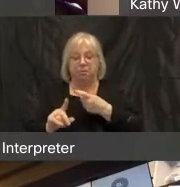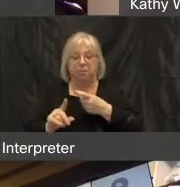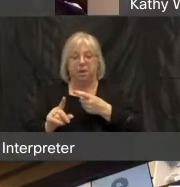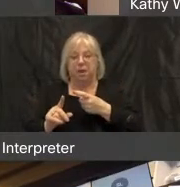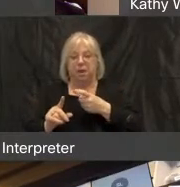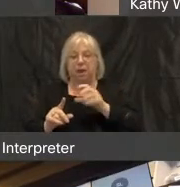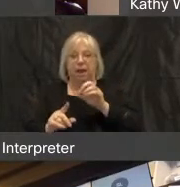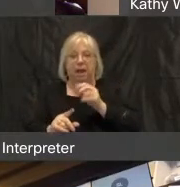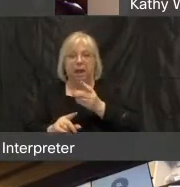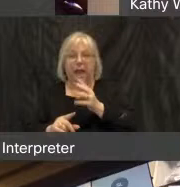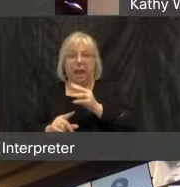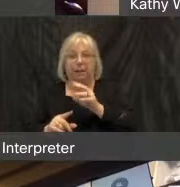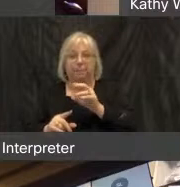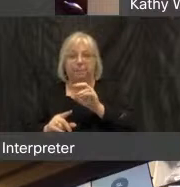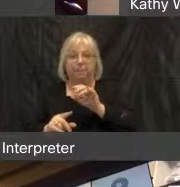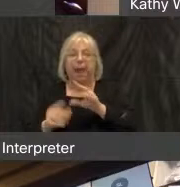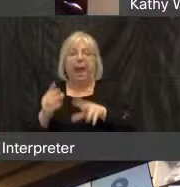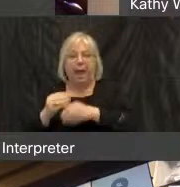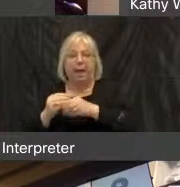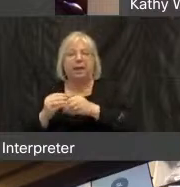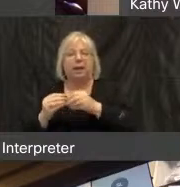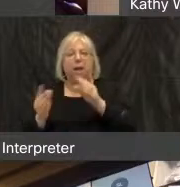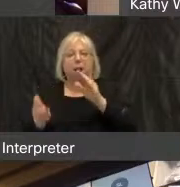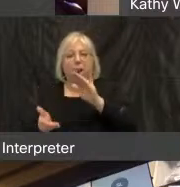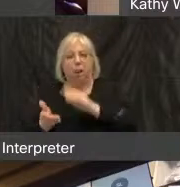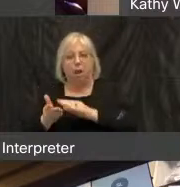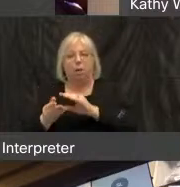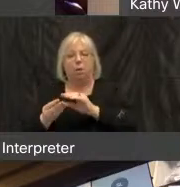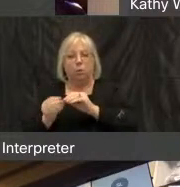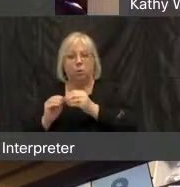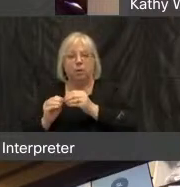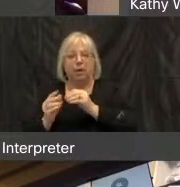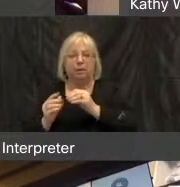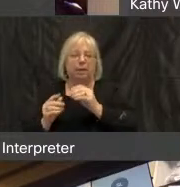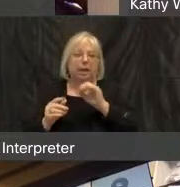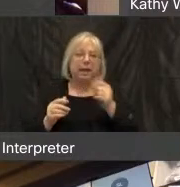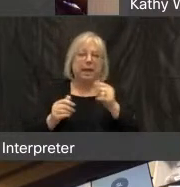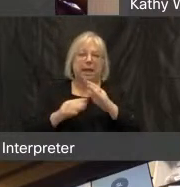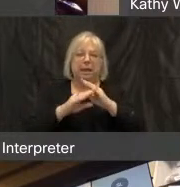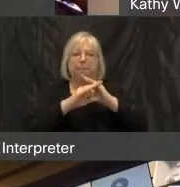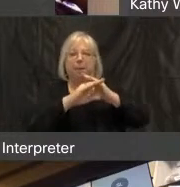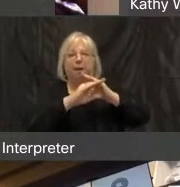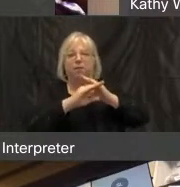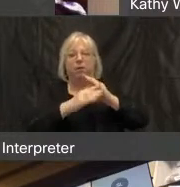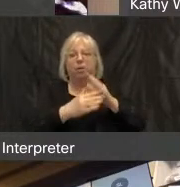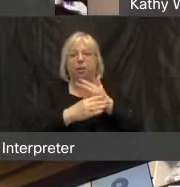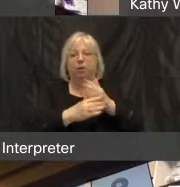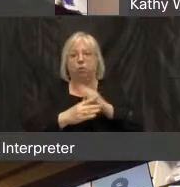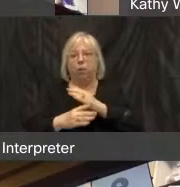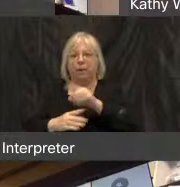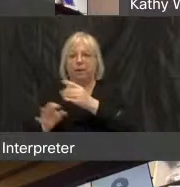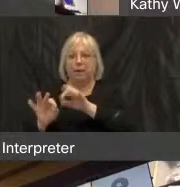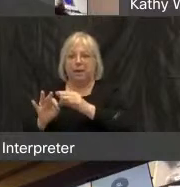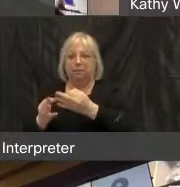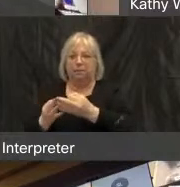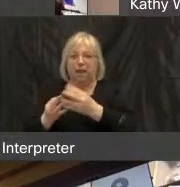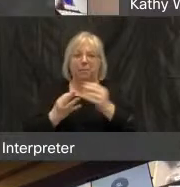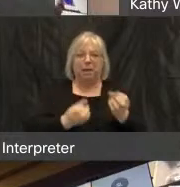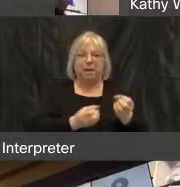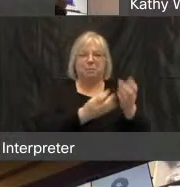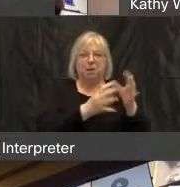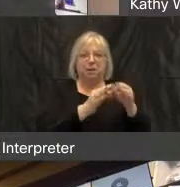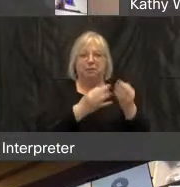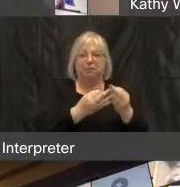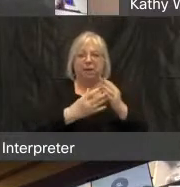From adding in the low density, any buffers that we can put between single family and multifamily, I think we need to do that. And